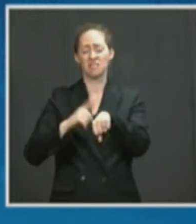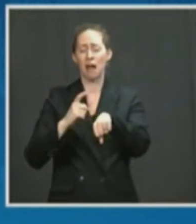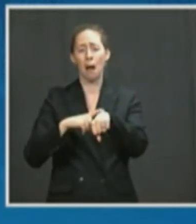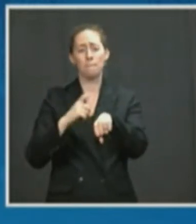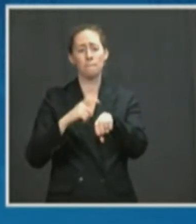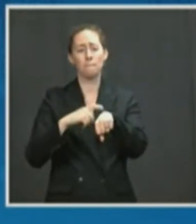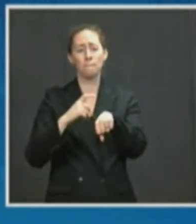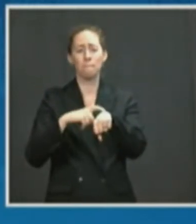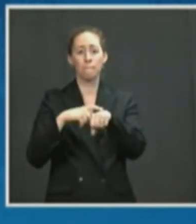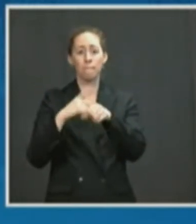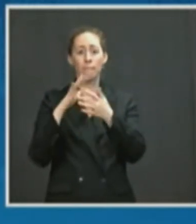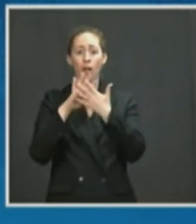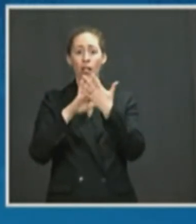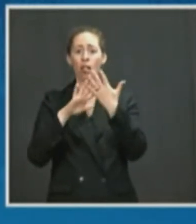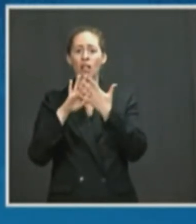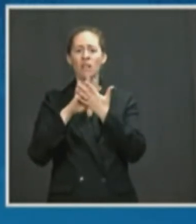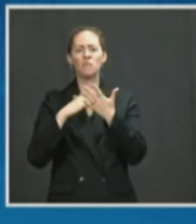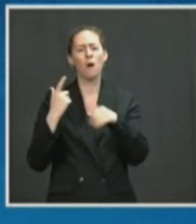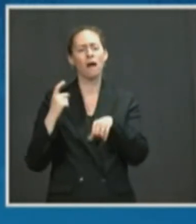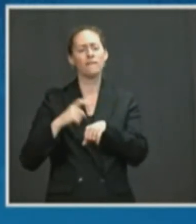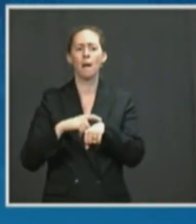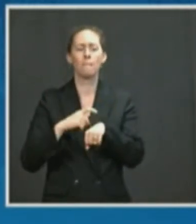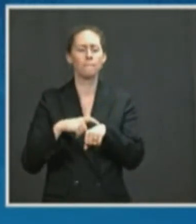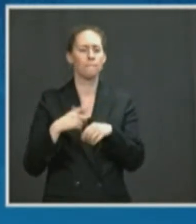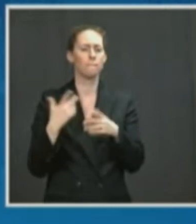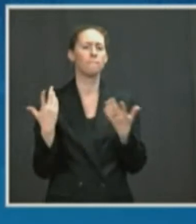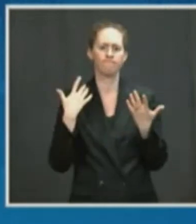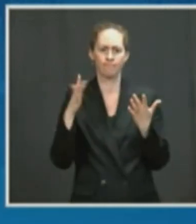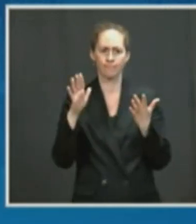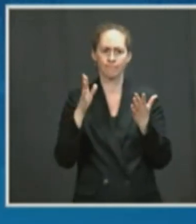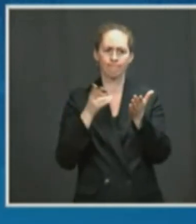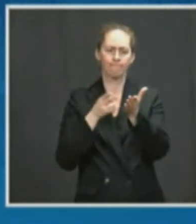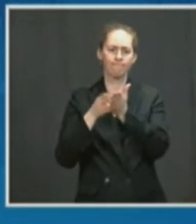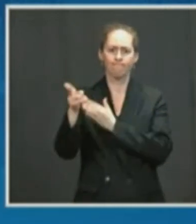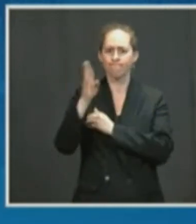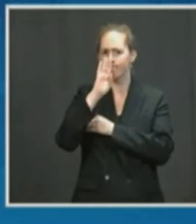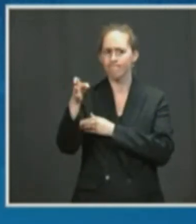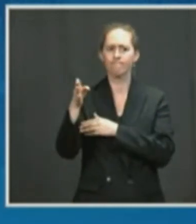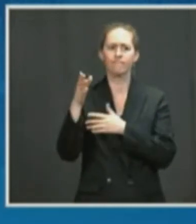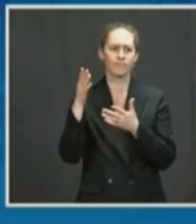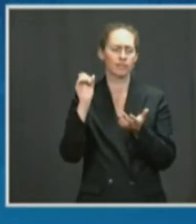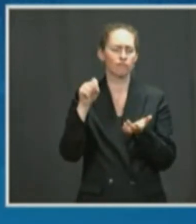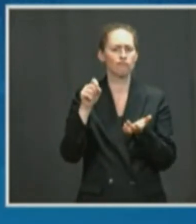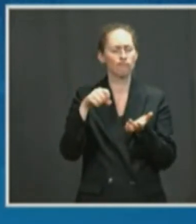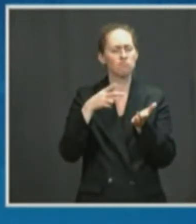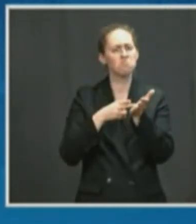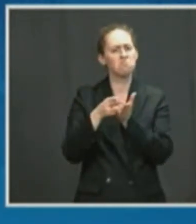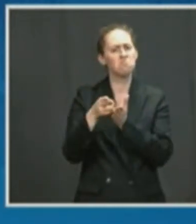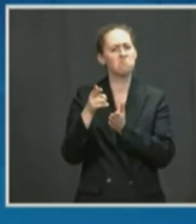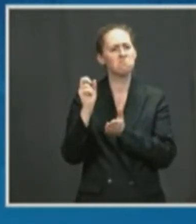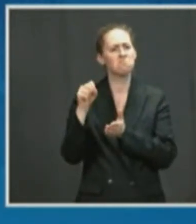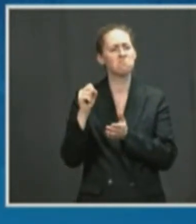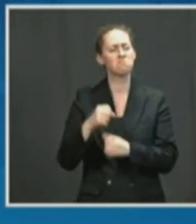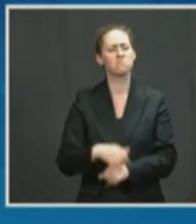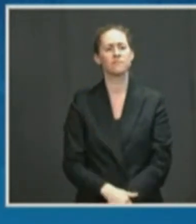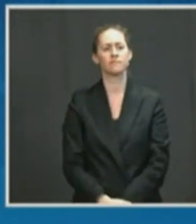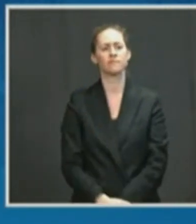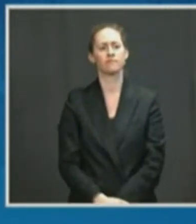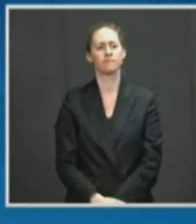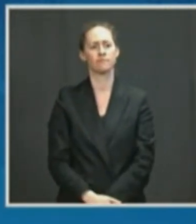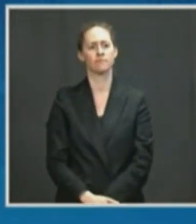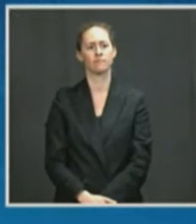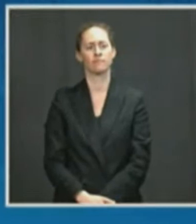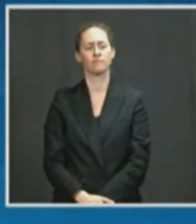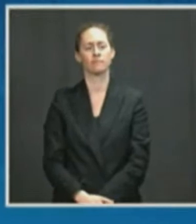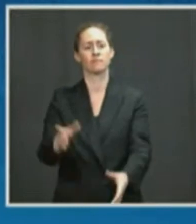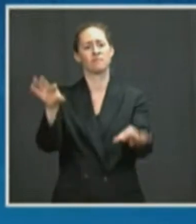did have a very frank conversation about the importance of an independent judiciary.